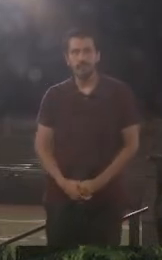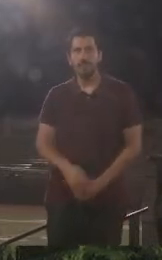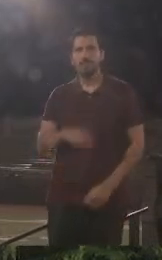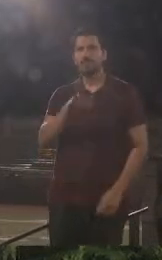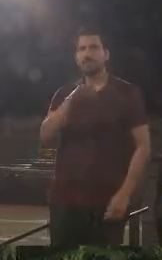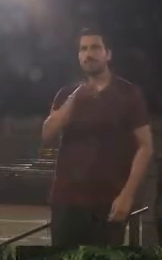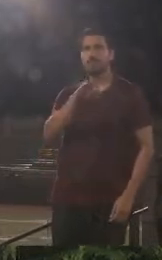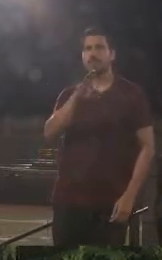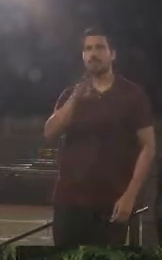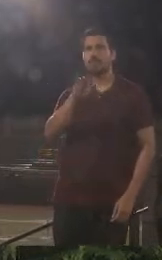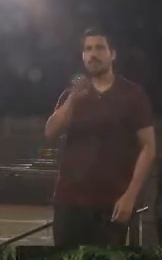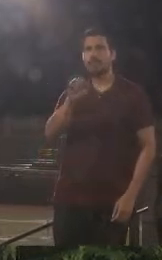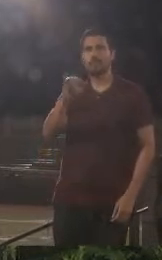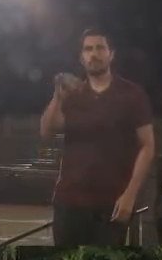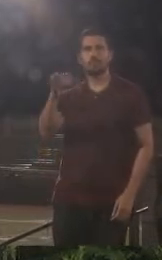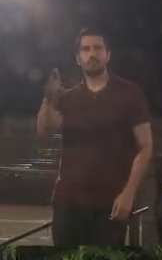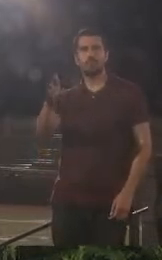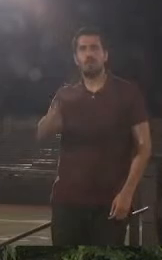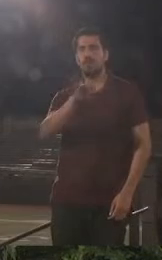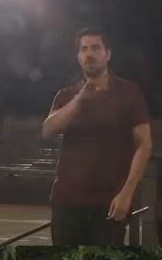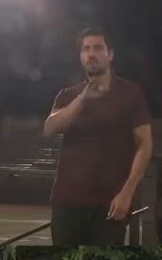Leonardo Reyes Jr.